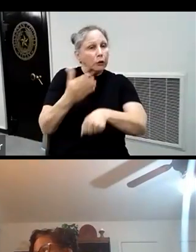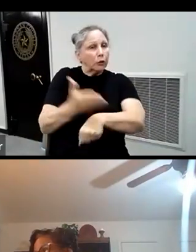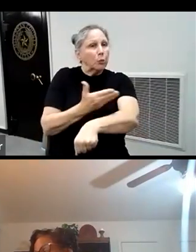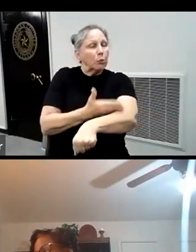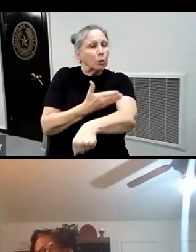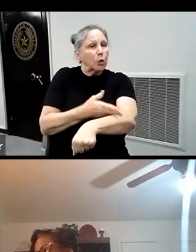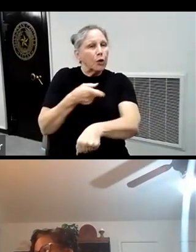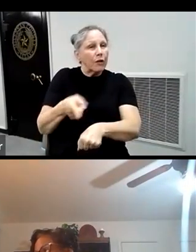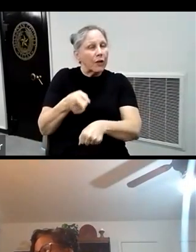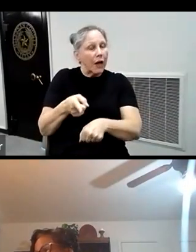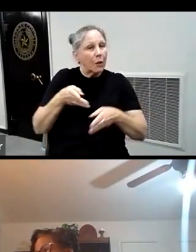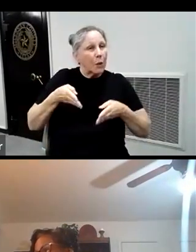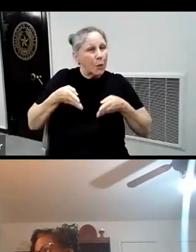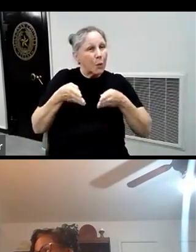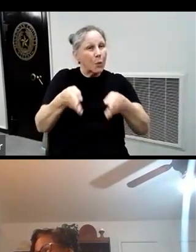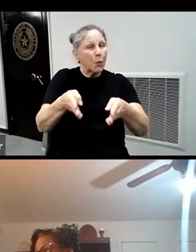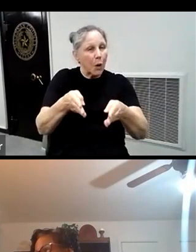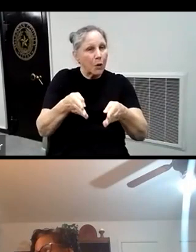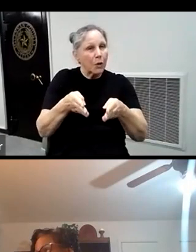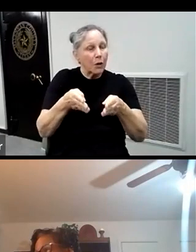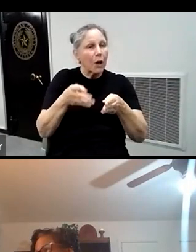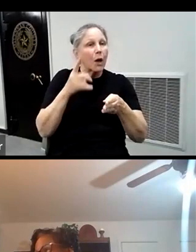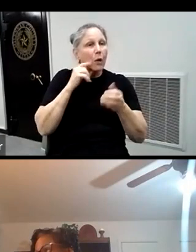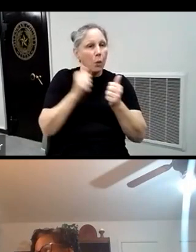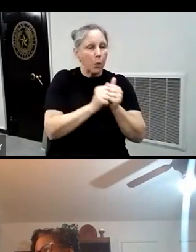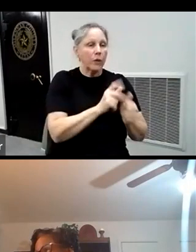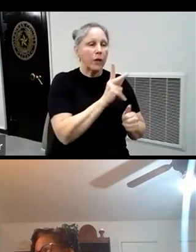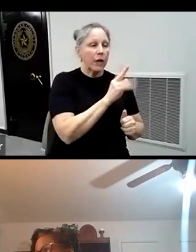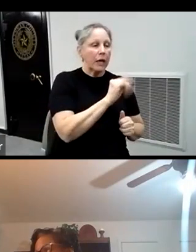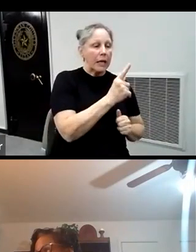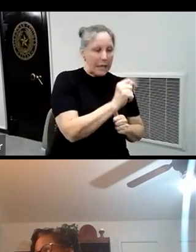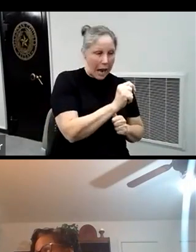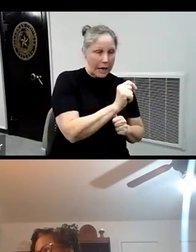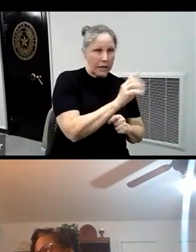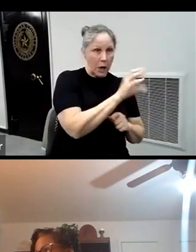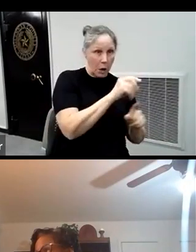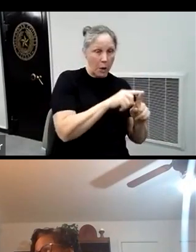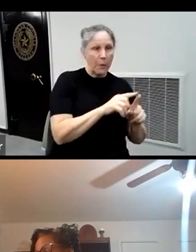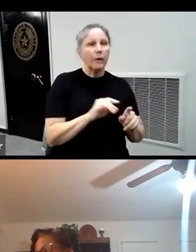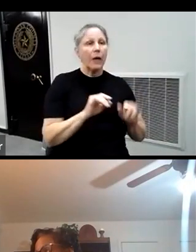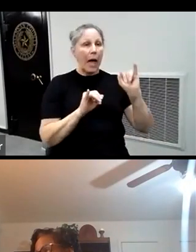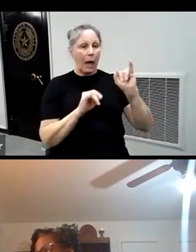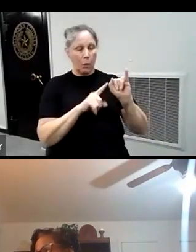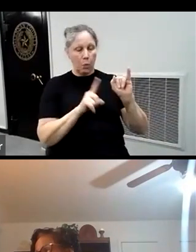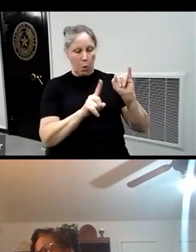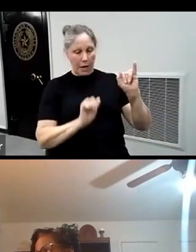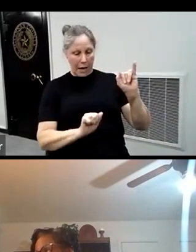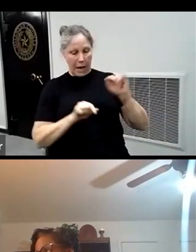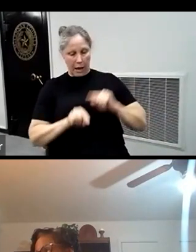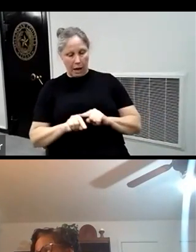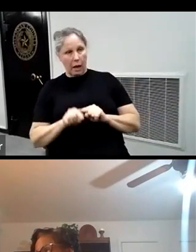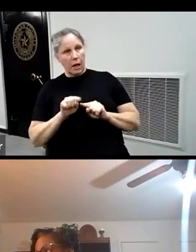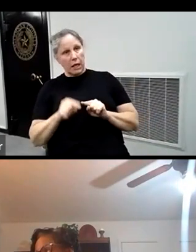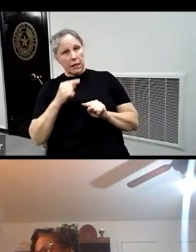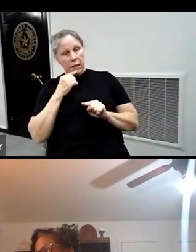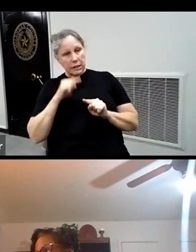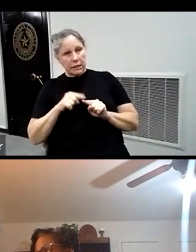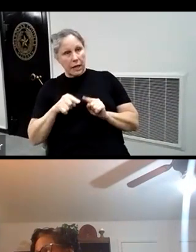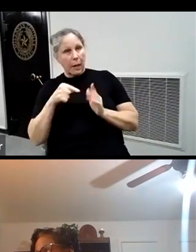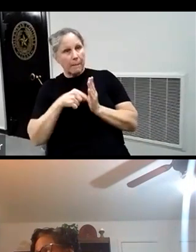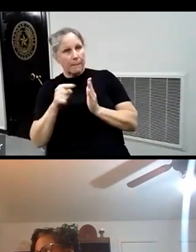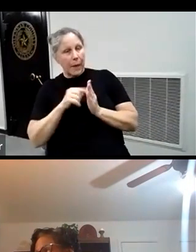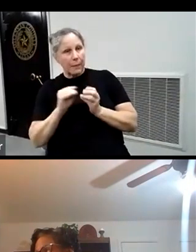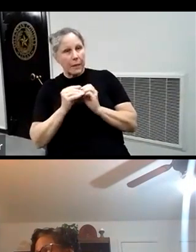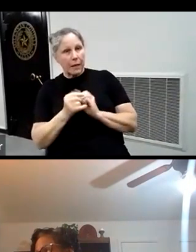Project agreement with Knife River Corporation. Under I-1A is authorization of application payment